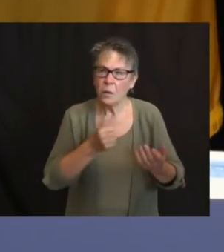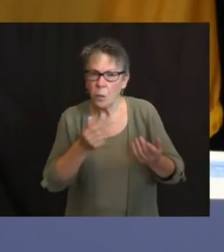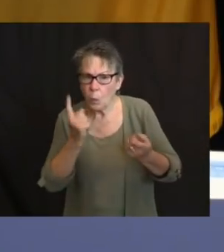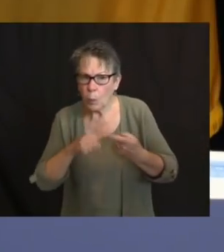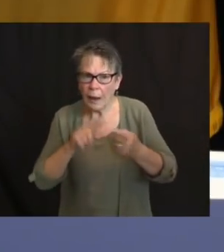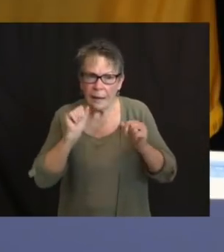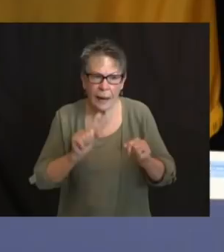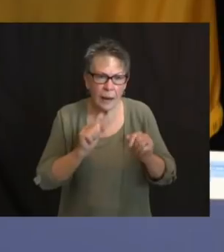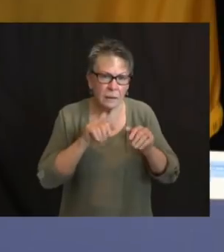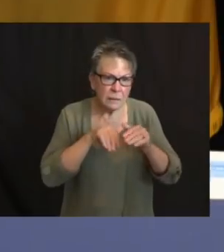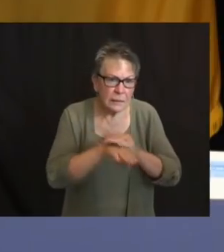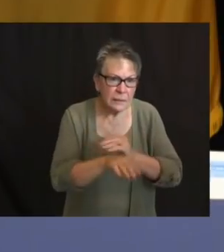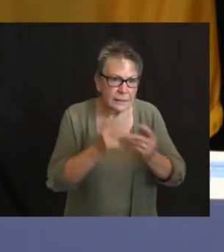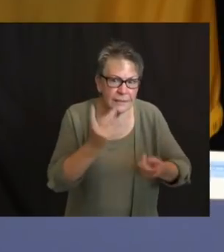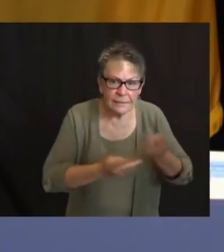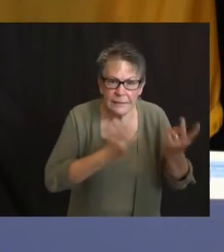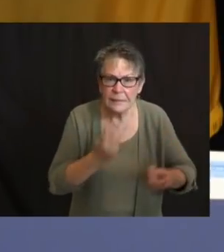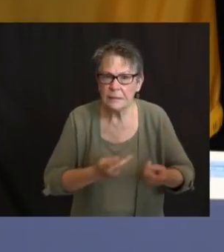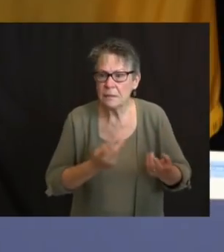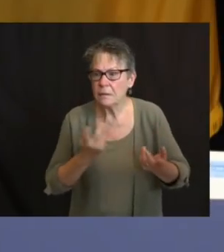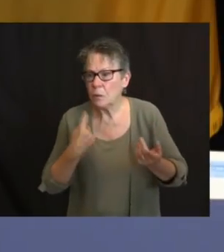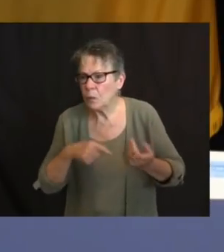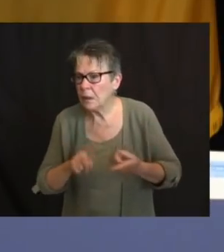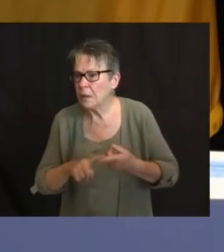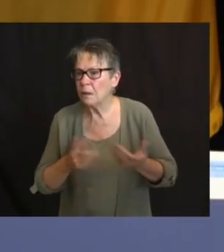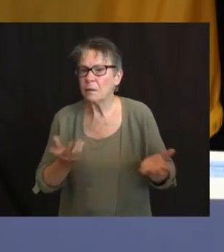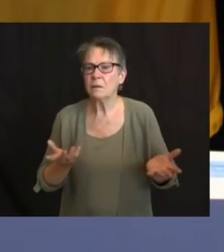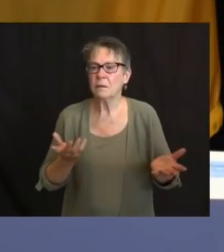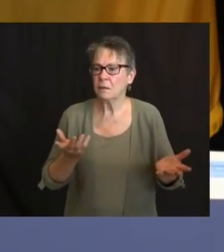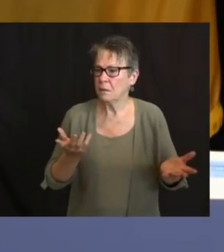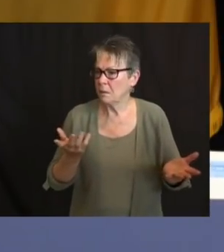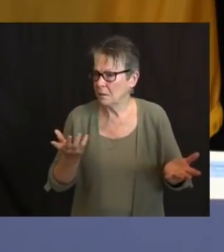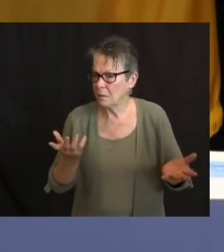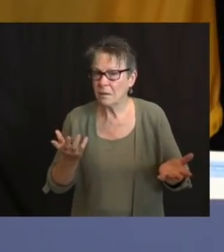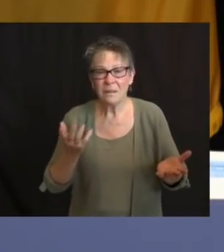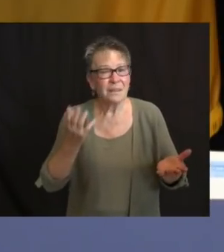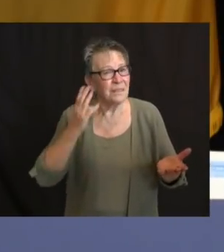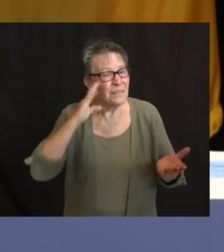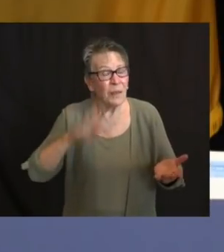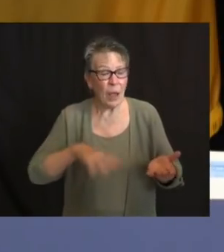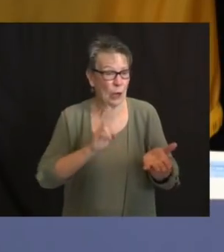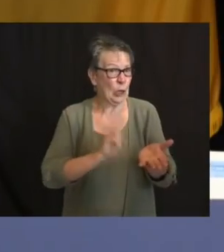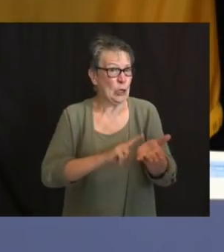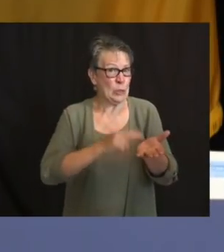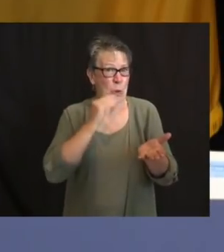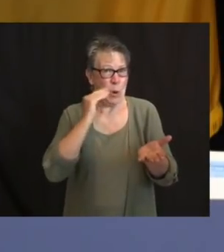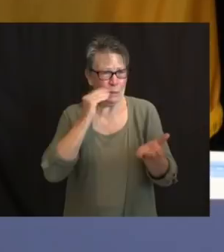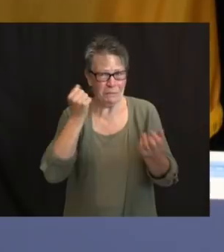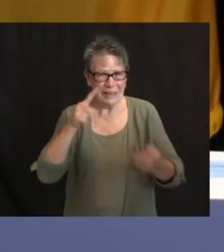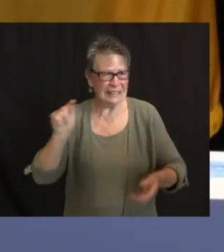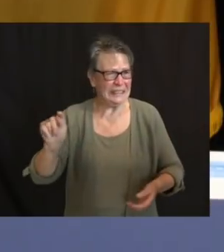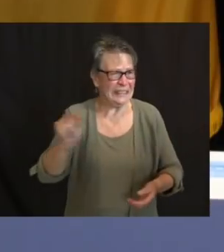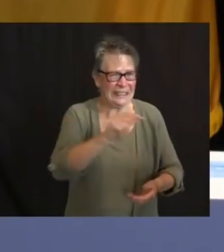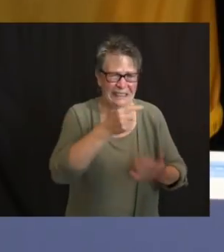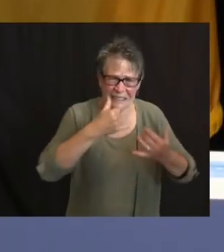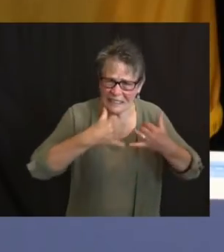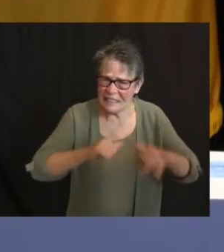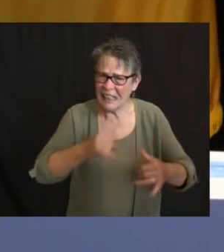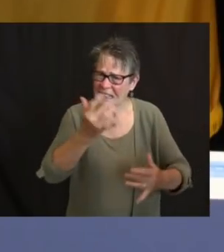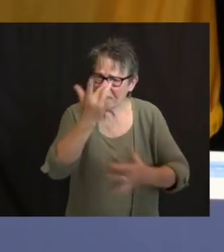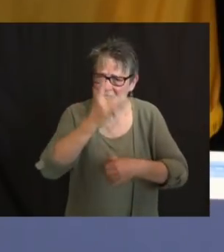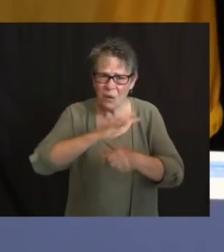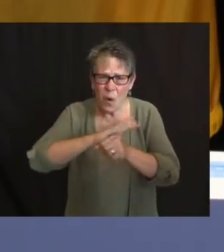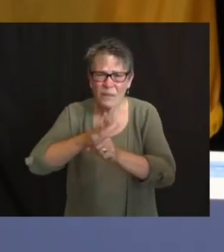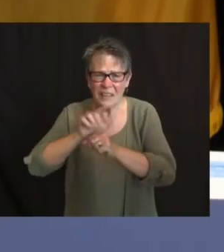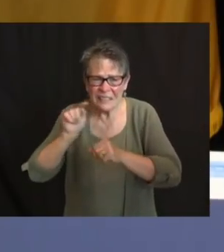nursing homes is still there in most of our facilities. So we have to be extremely vigilant